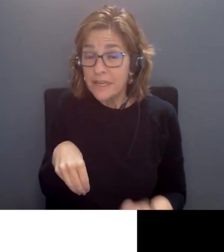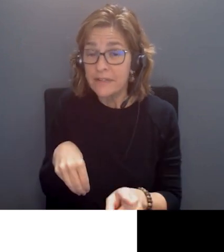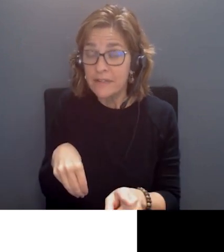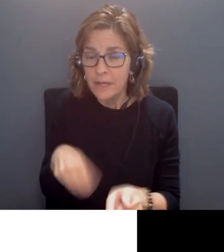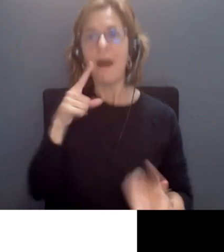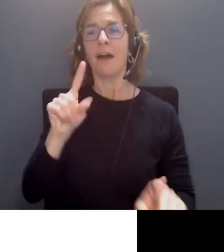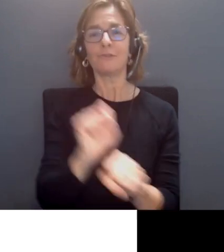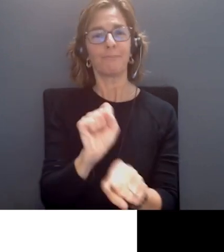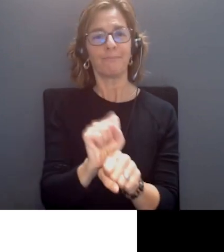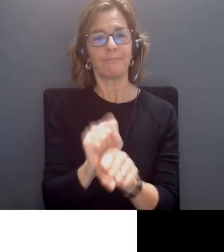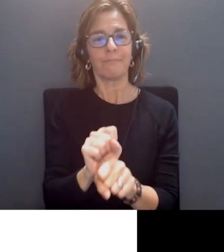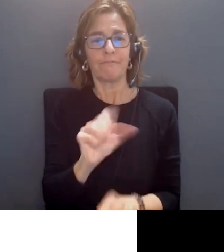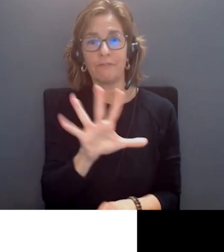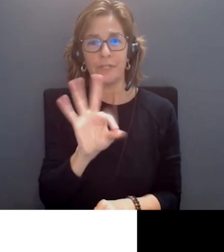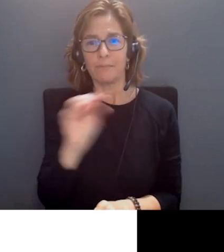employed.